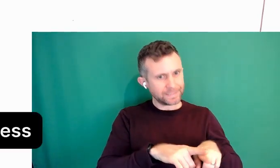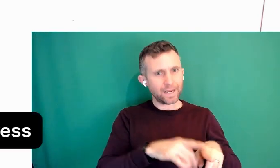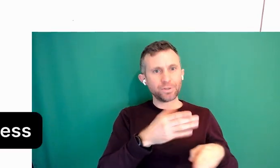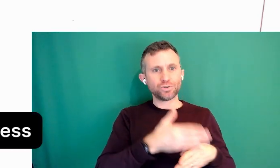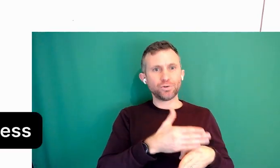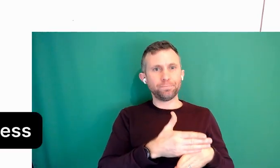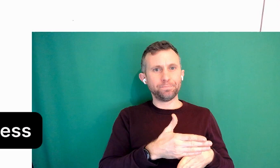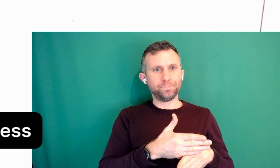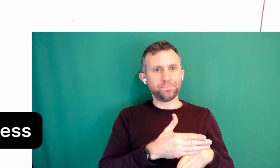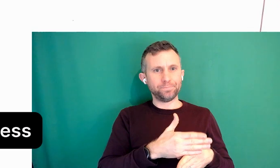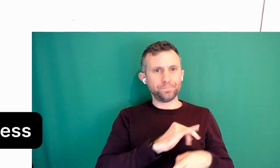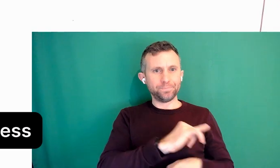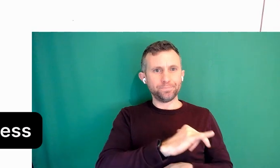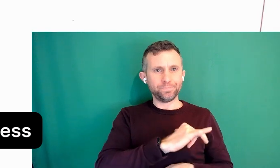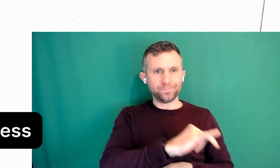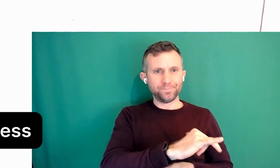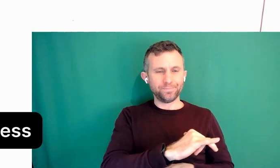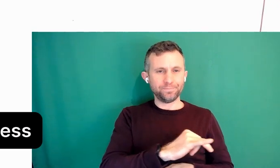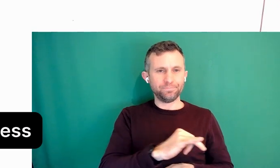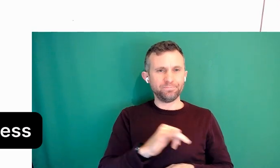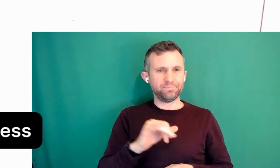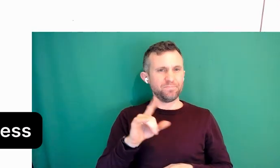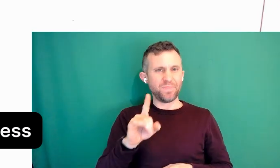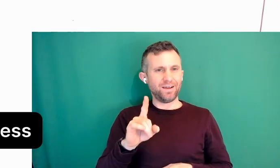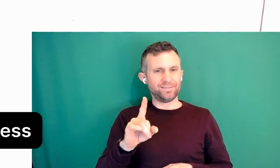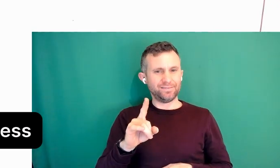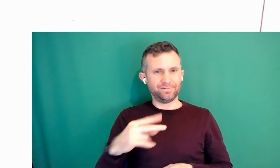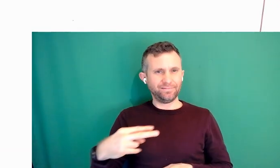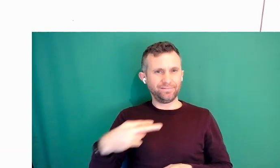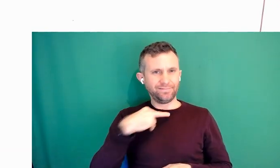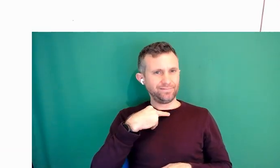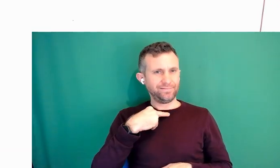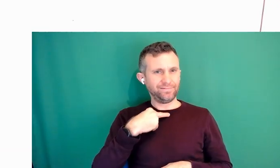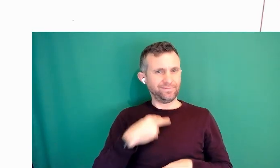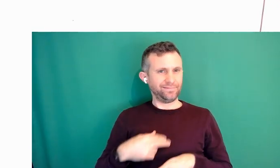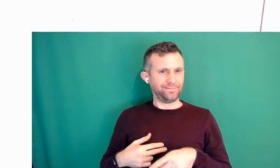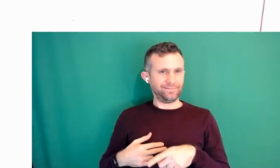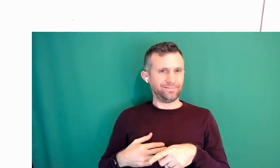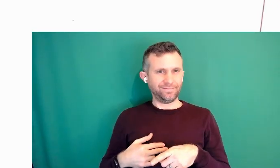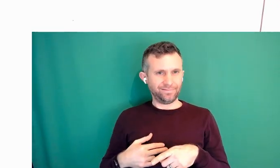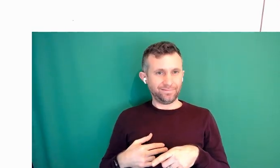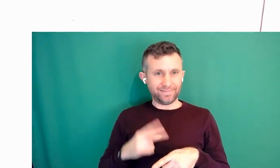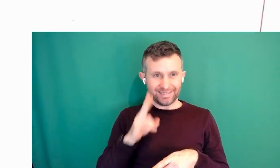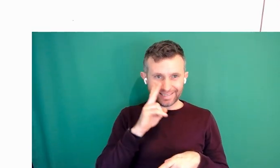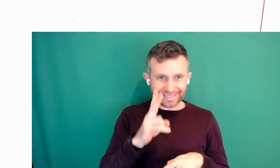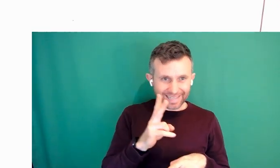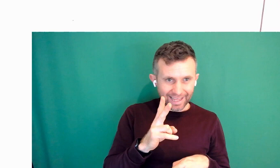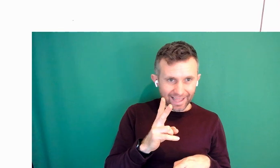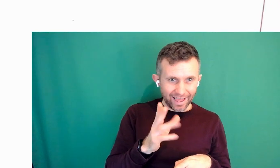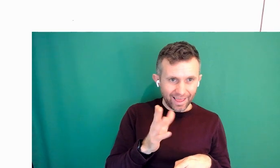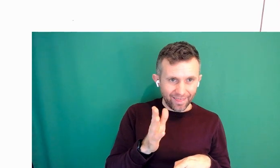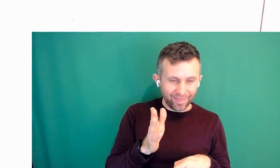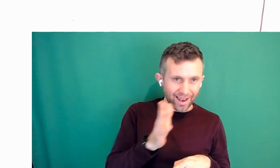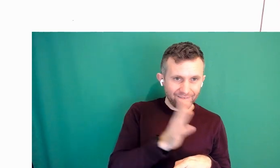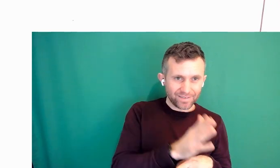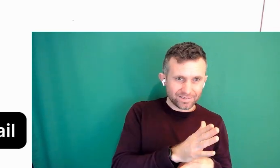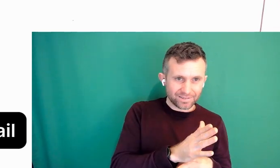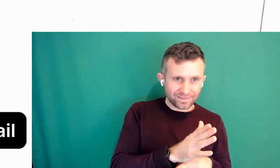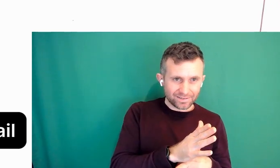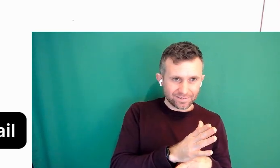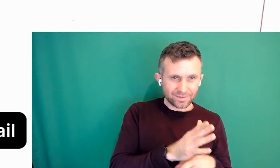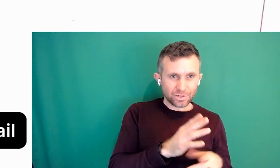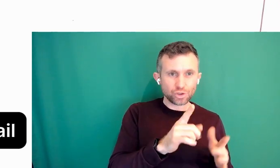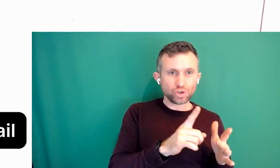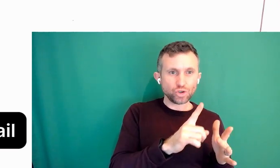clearly taking the wrong message from A Rake's Progress, and was constantly in debt. Eventually,